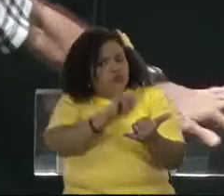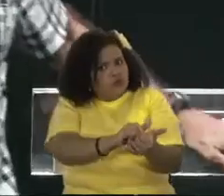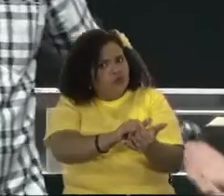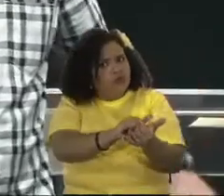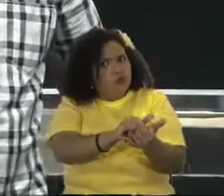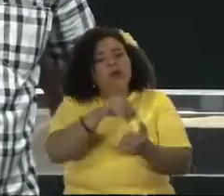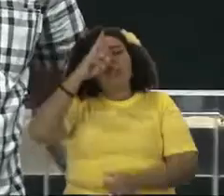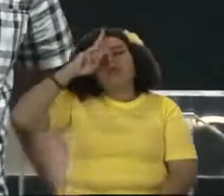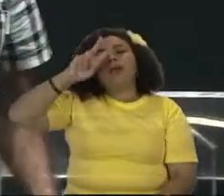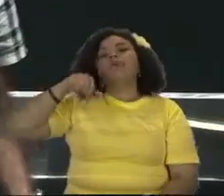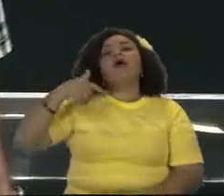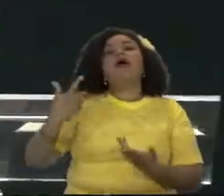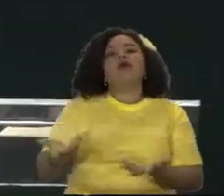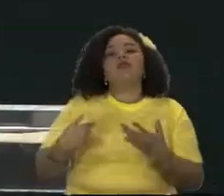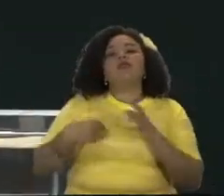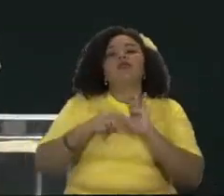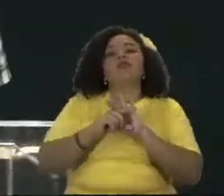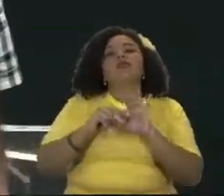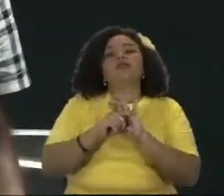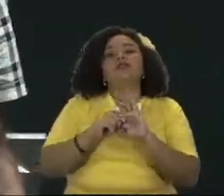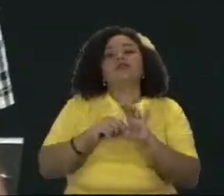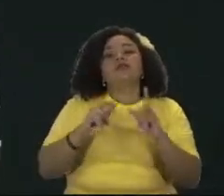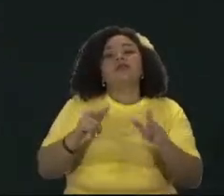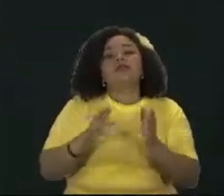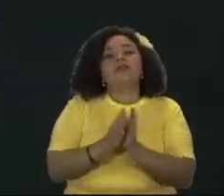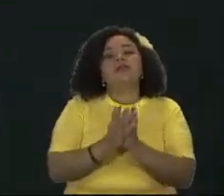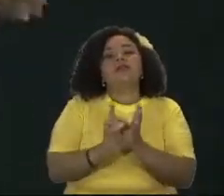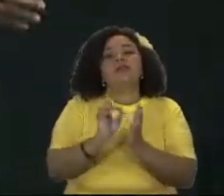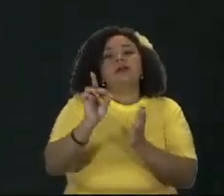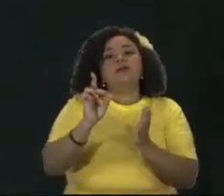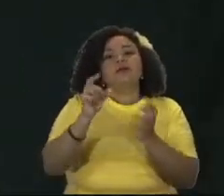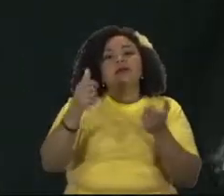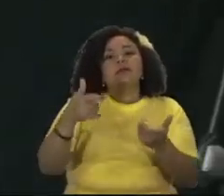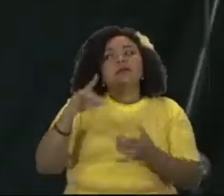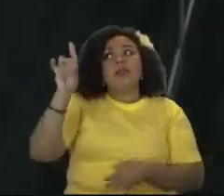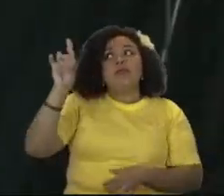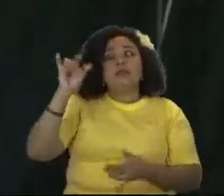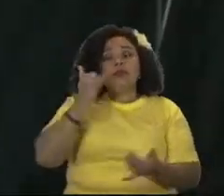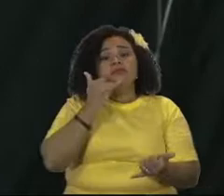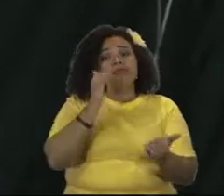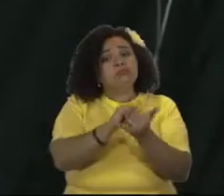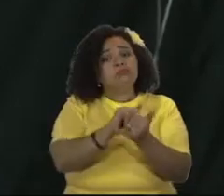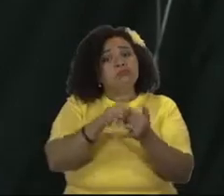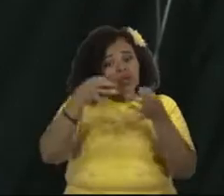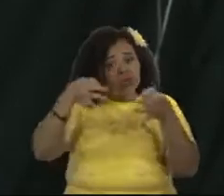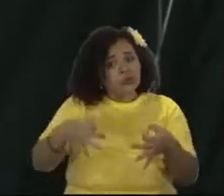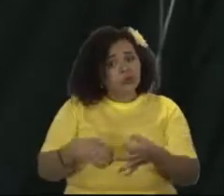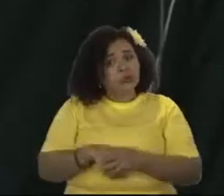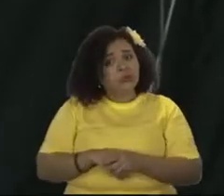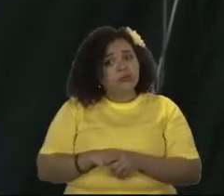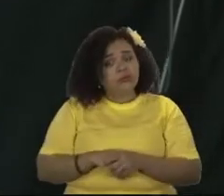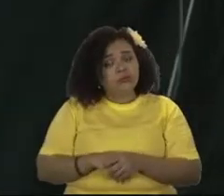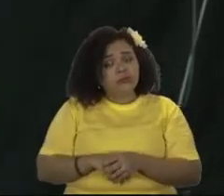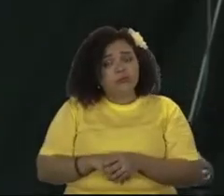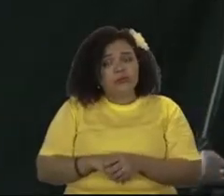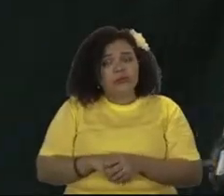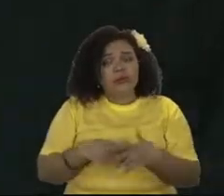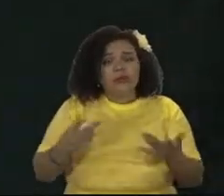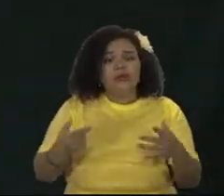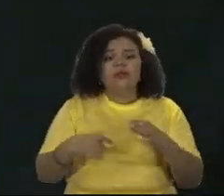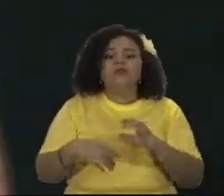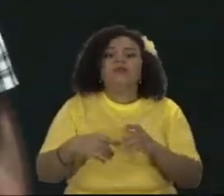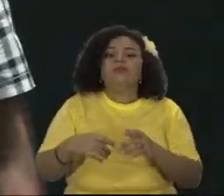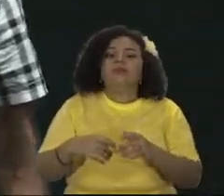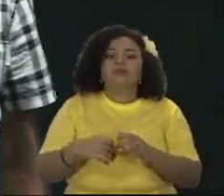can we find it? The first verse. If we confess our sins, 1 John chapter 1, verse